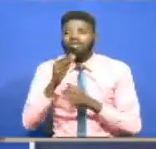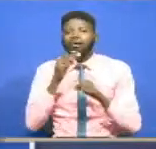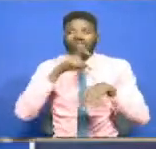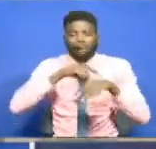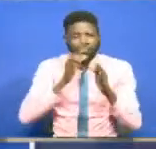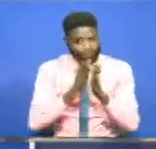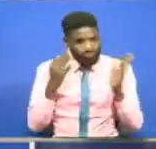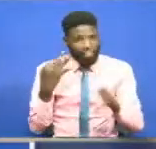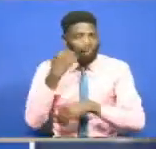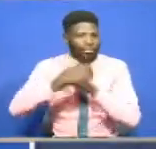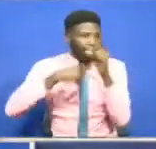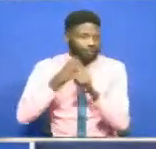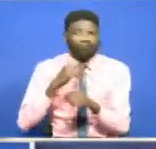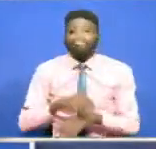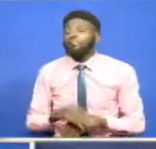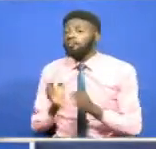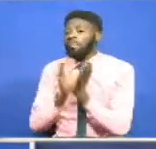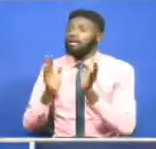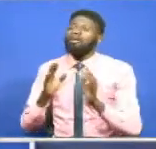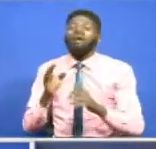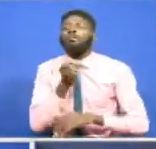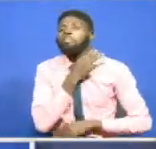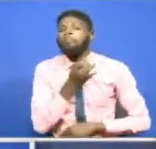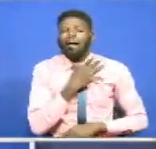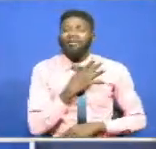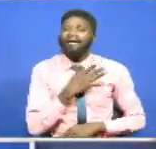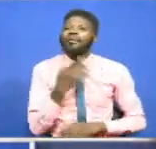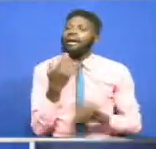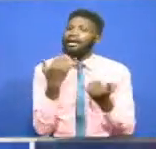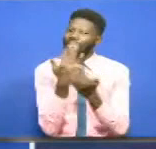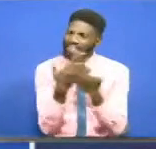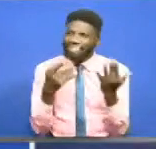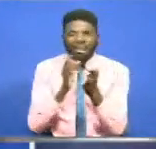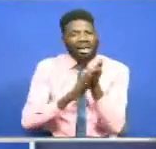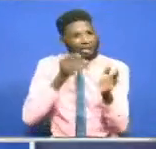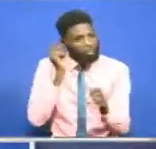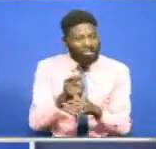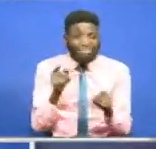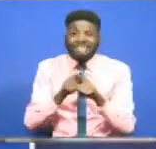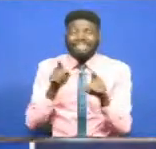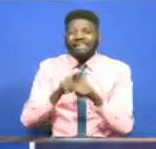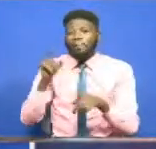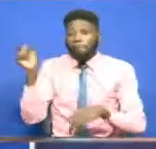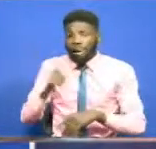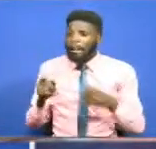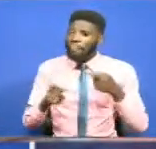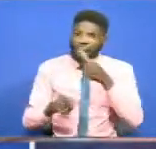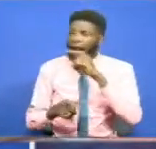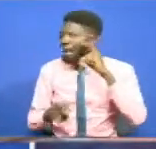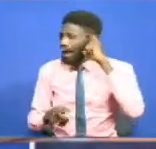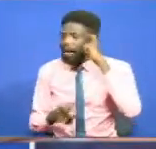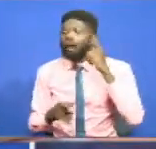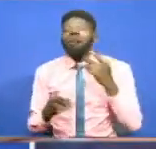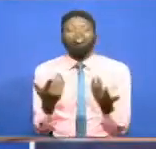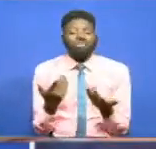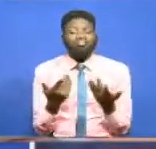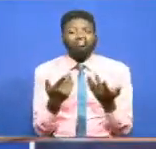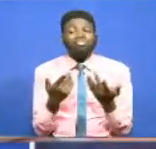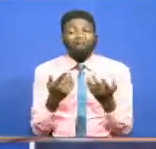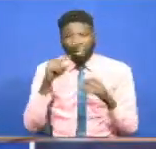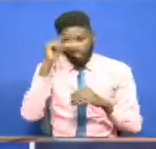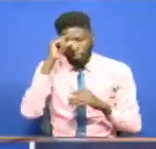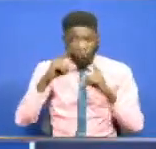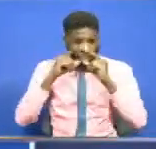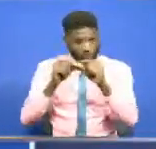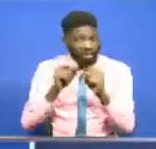public outcry over the rising cost of living and public wage bill, the government says the external funding is necessary. In a statement